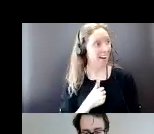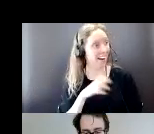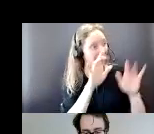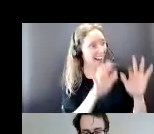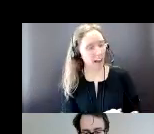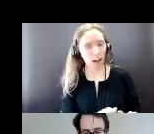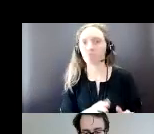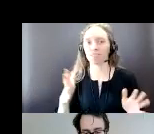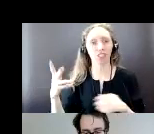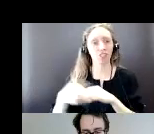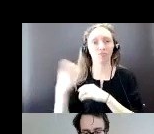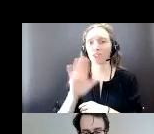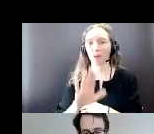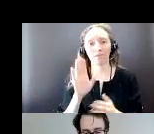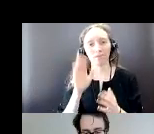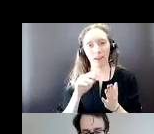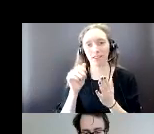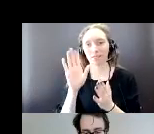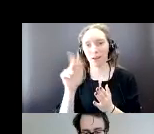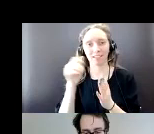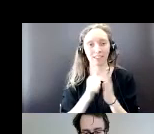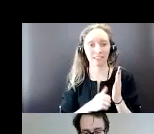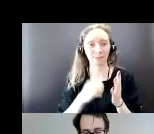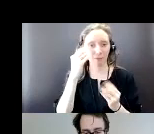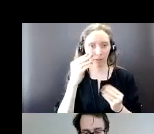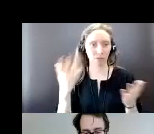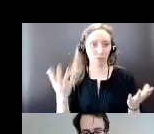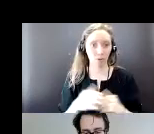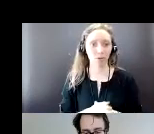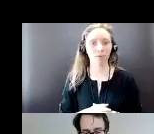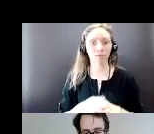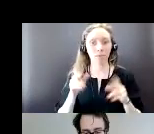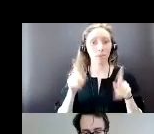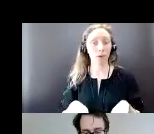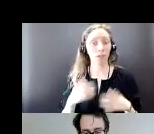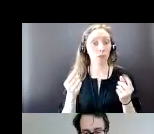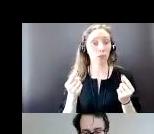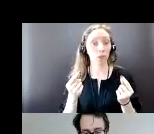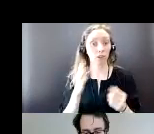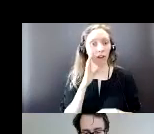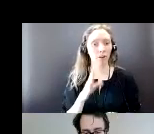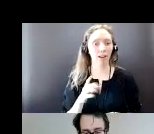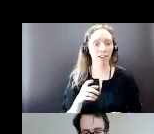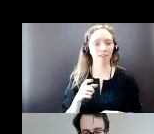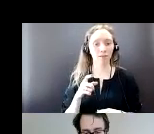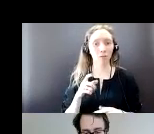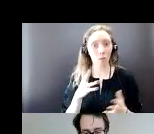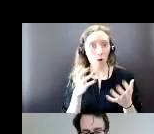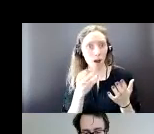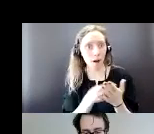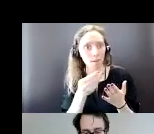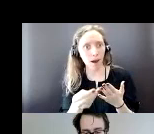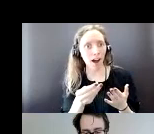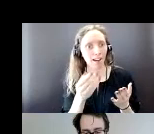want to buy the item, and I'm going to send you an e-transfer. So, but